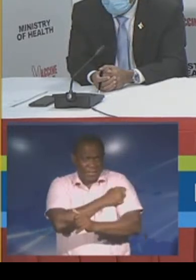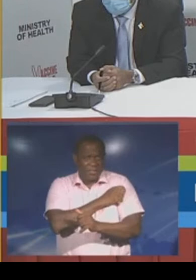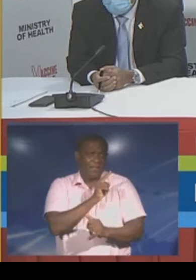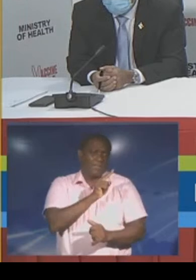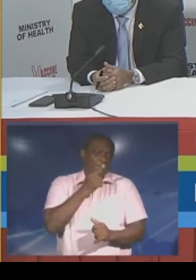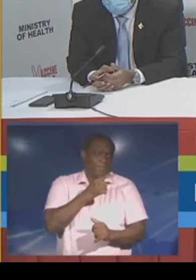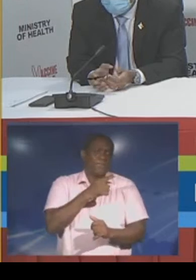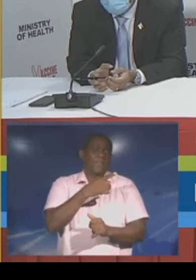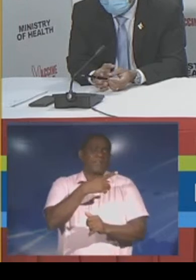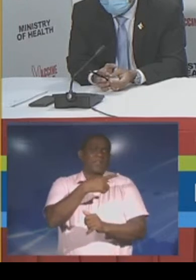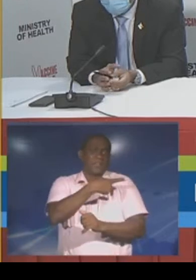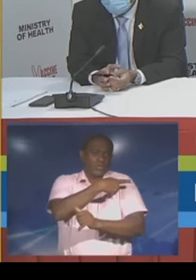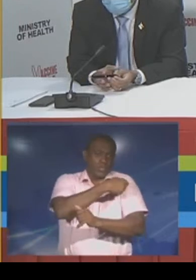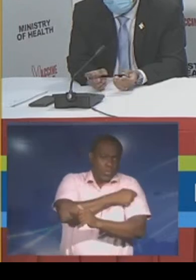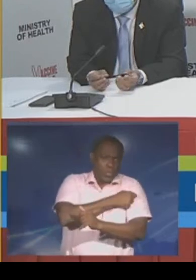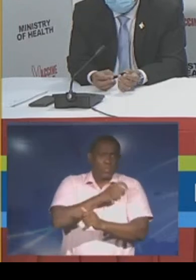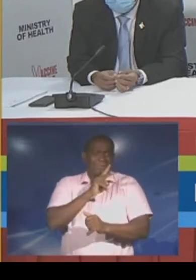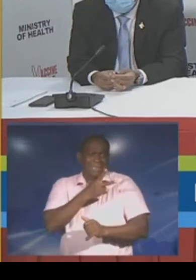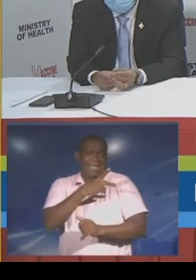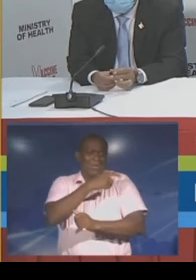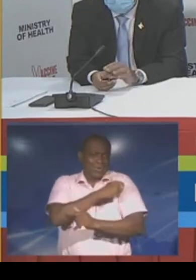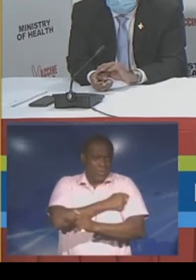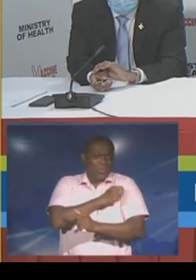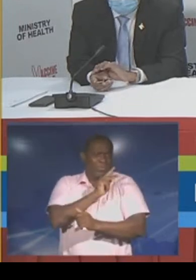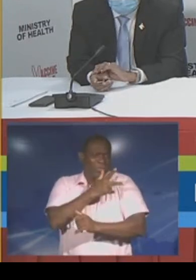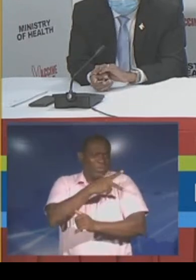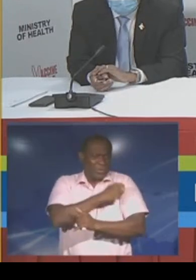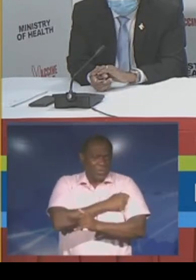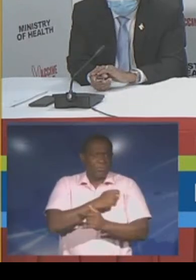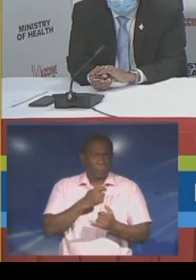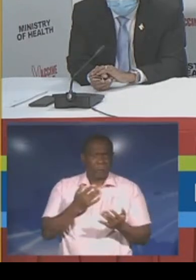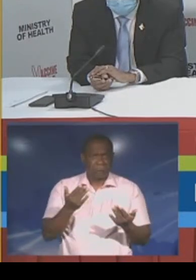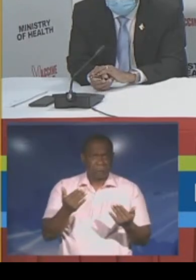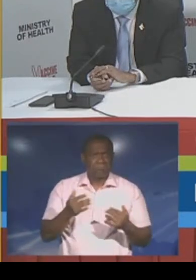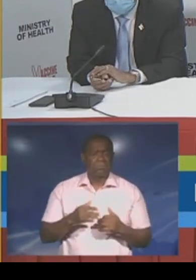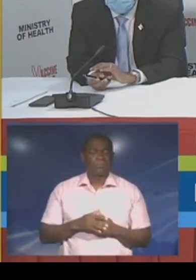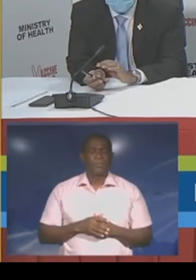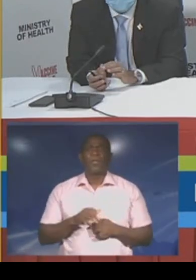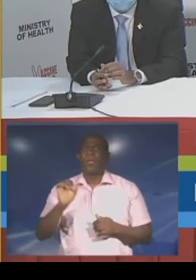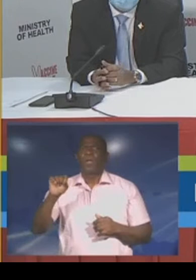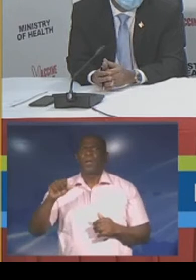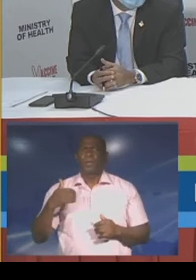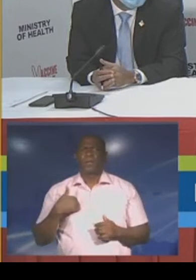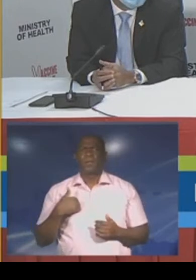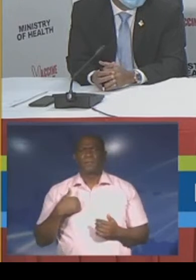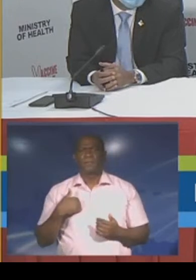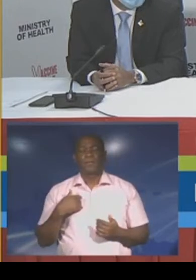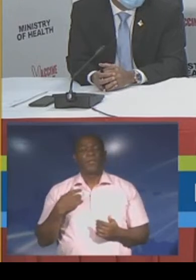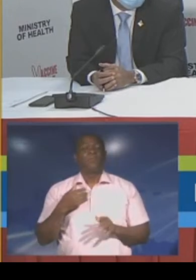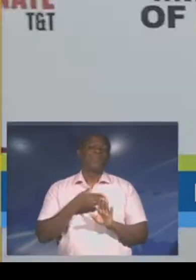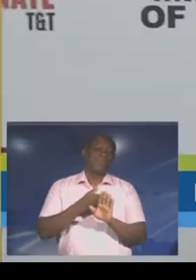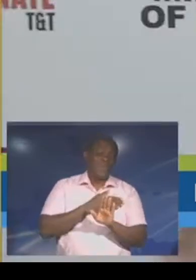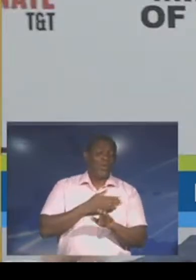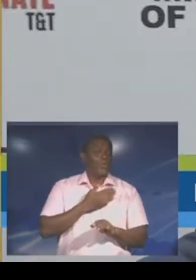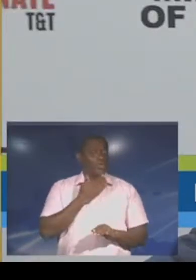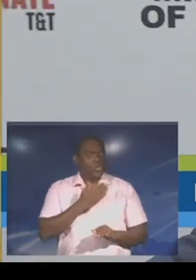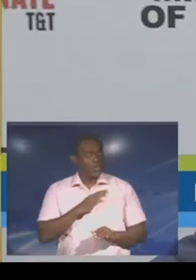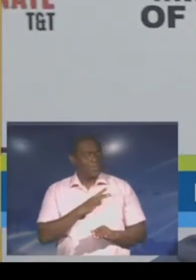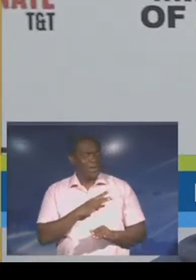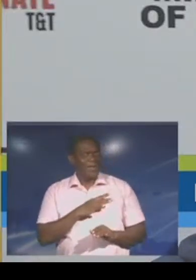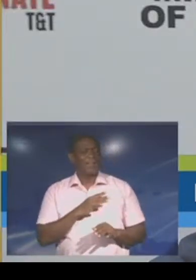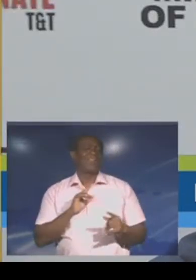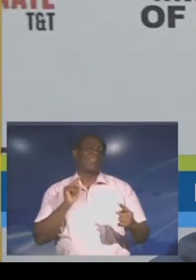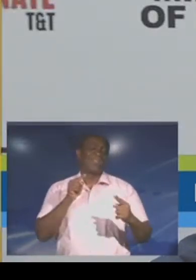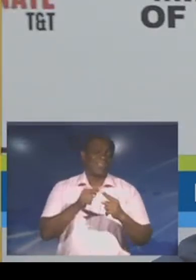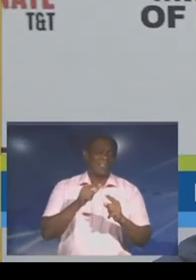boosters, that sort of thing? Yeah, sure. So I have that. So we were going pretty good, Richard, until June